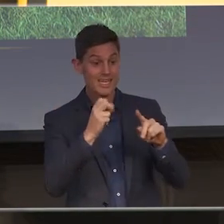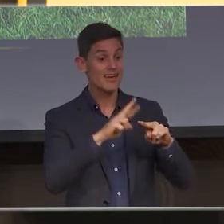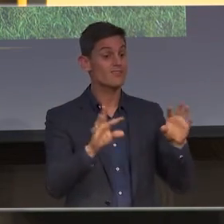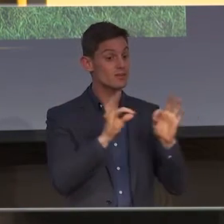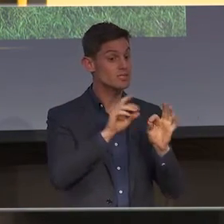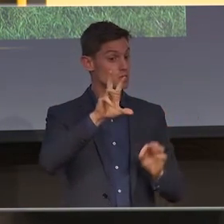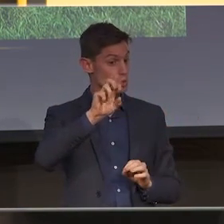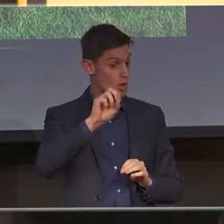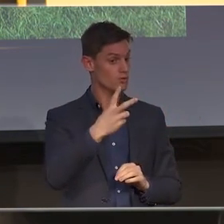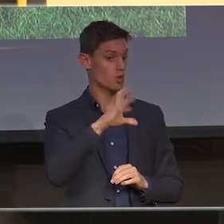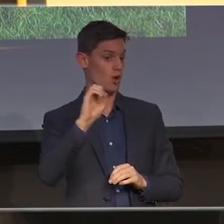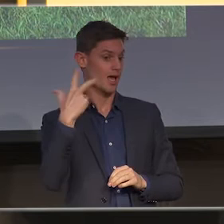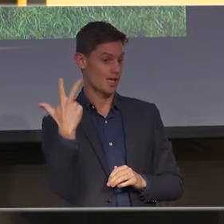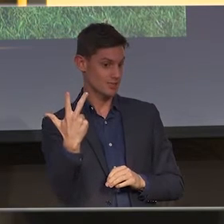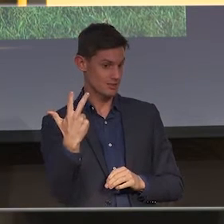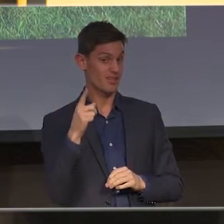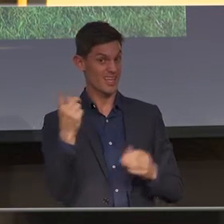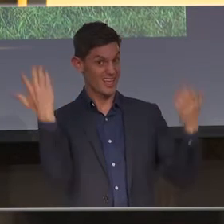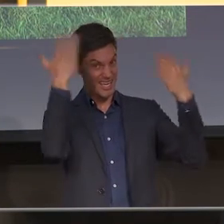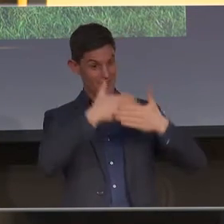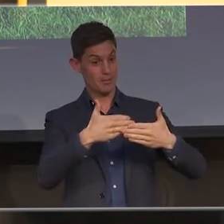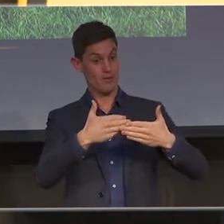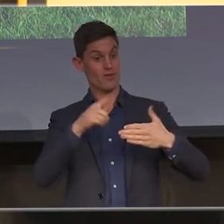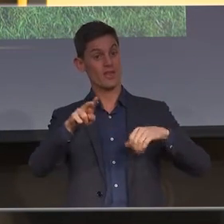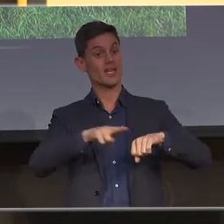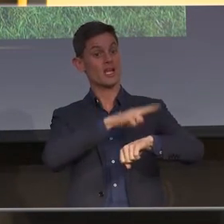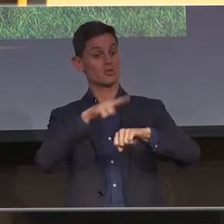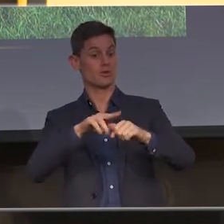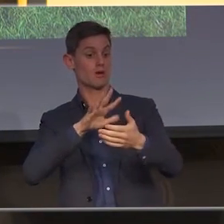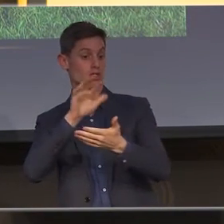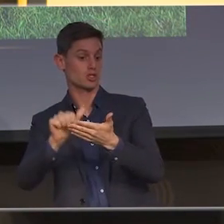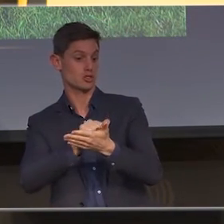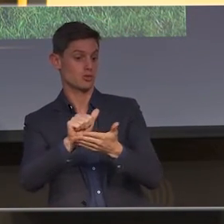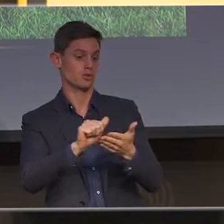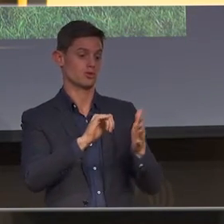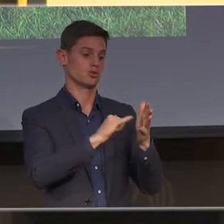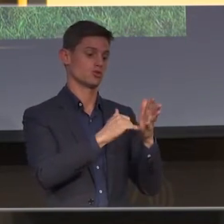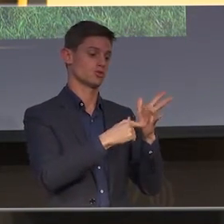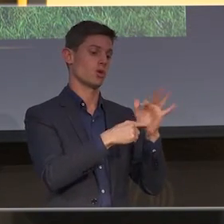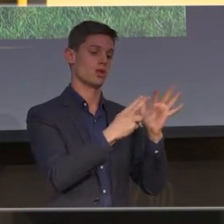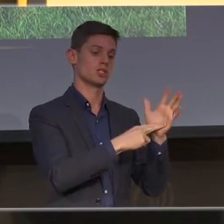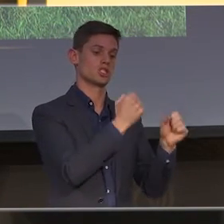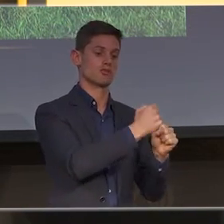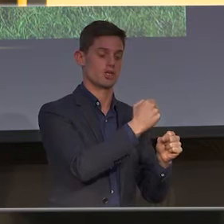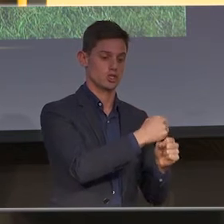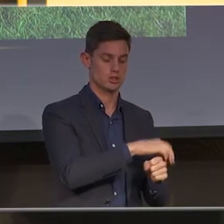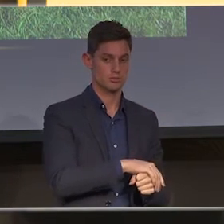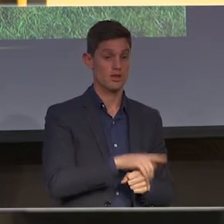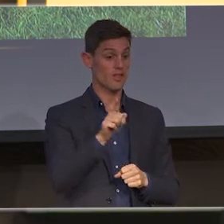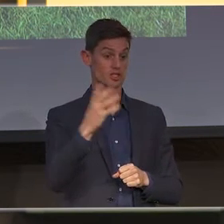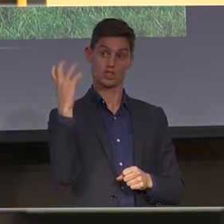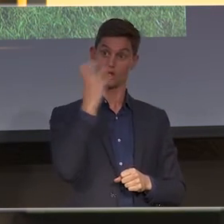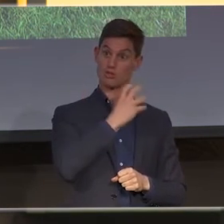12, 2008, the evening before the national apology to the stolen generations. But the much-awaited sorry would